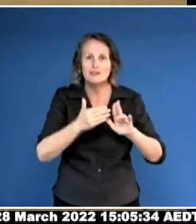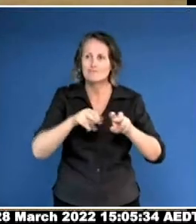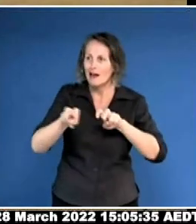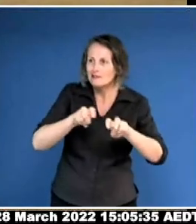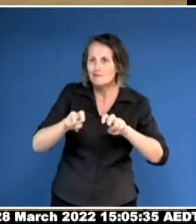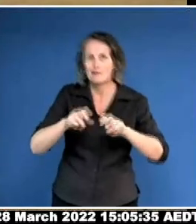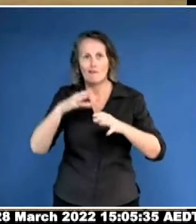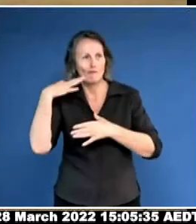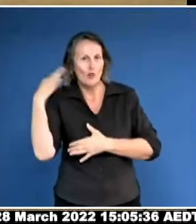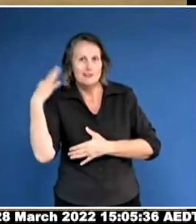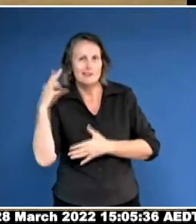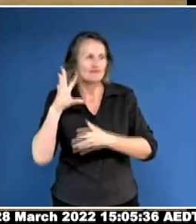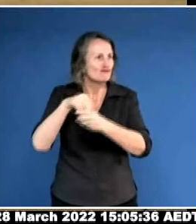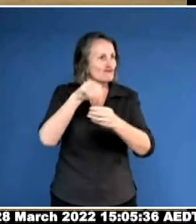activities.